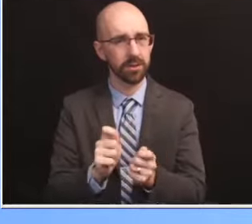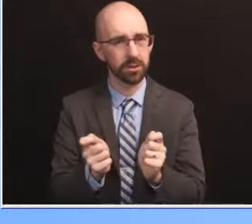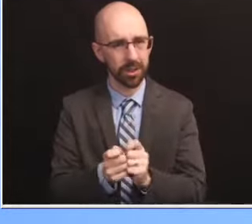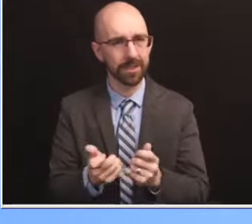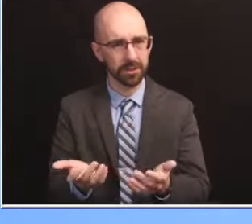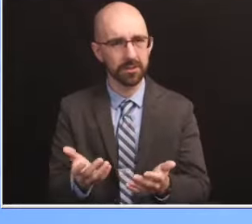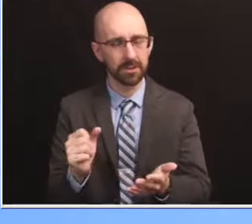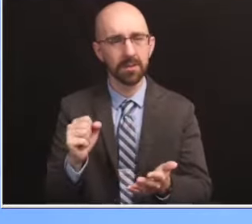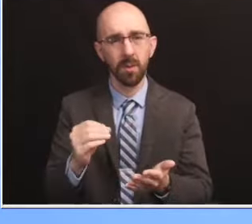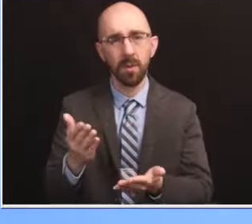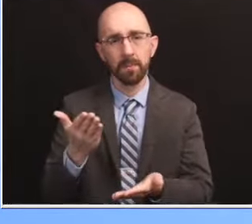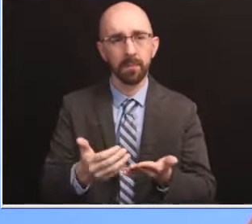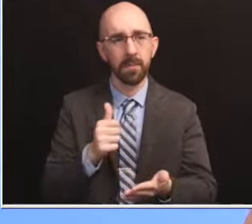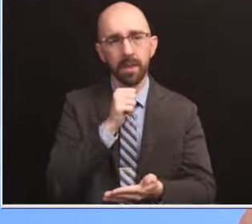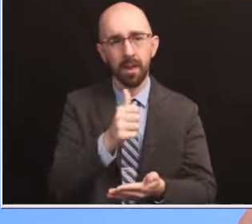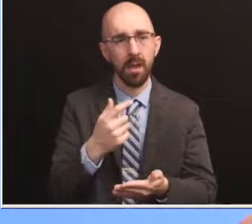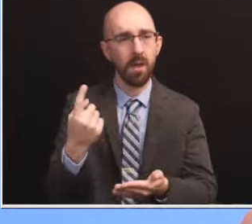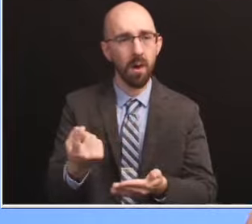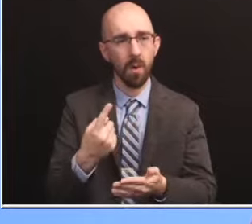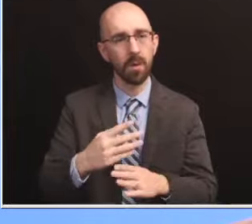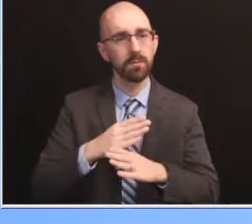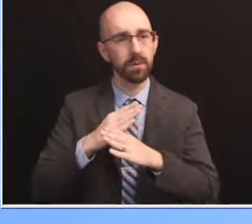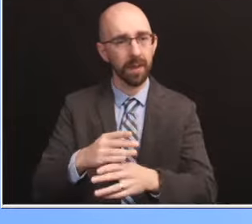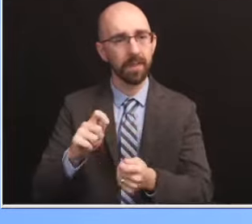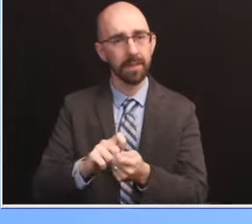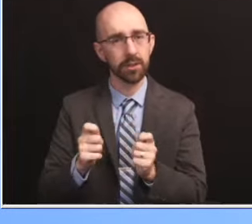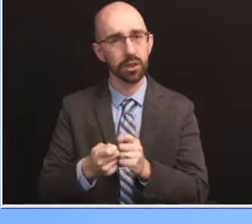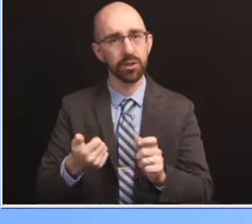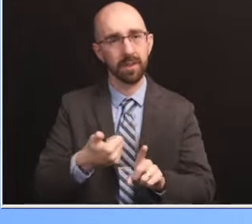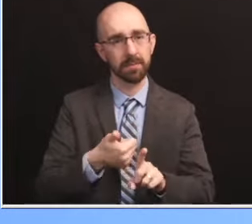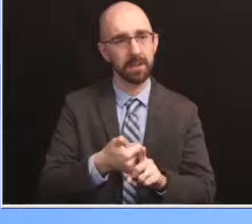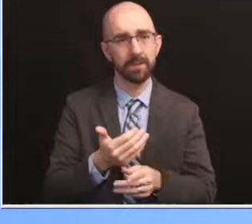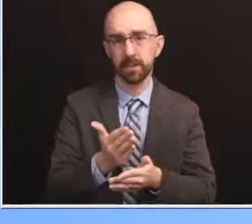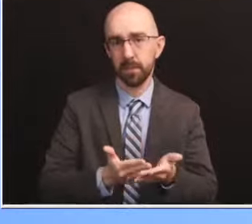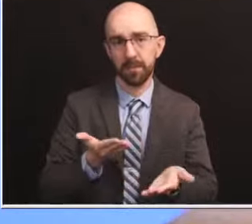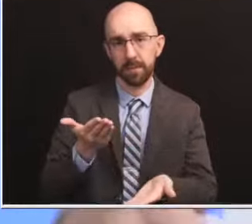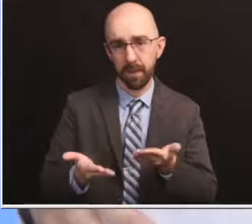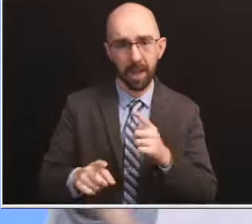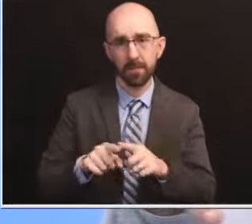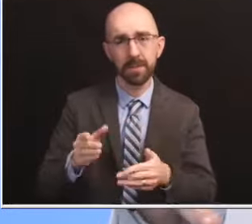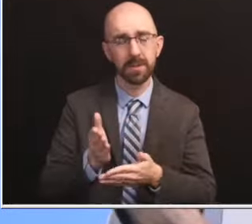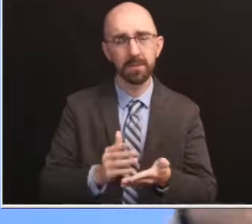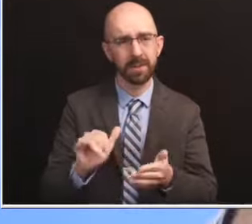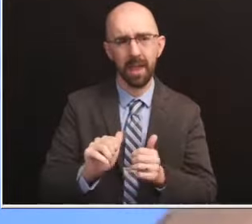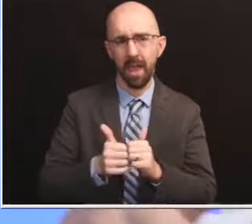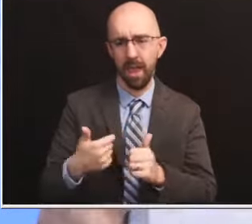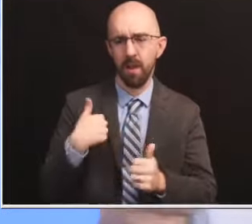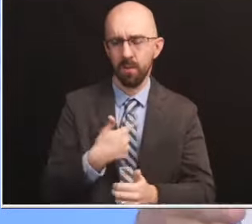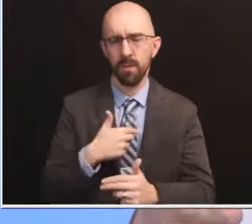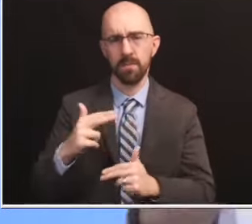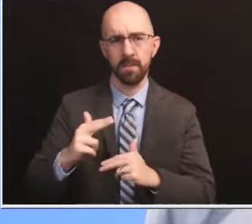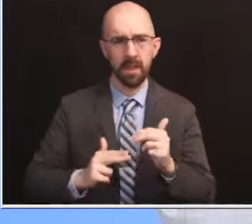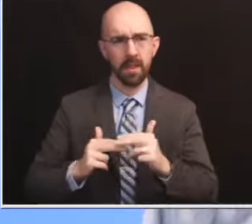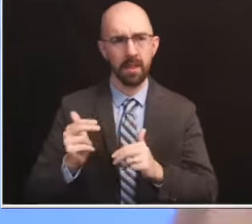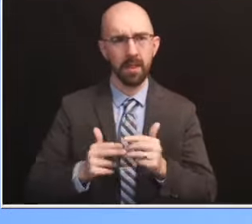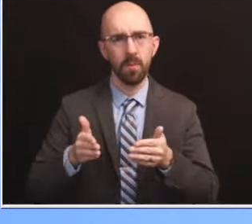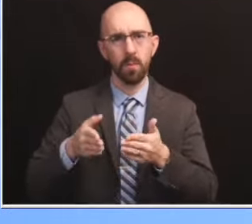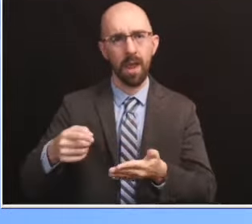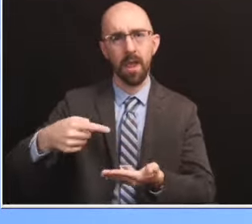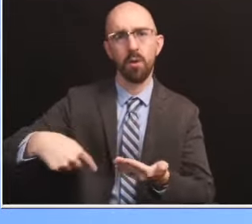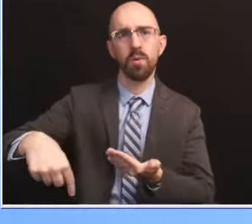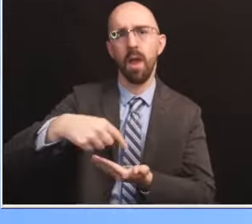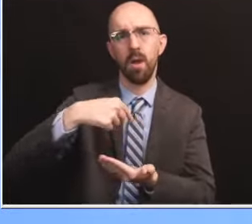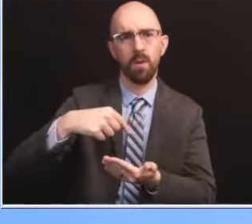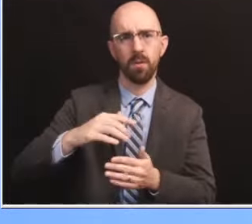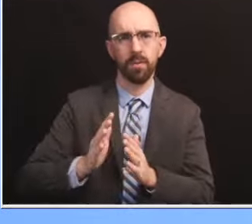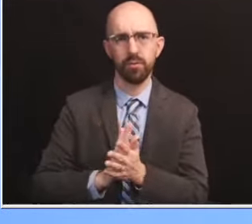might not always prevent the changes themselves. Some of it might, but some of it's just like, how do we build routes around the traffic jams that are building up in the